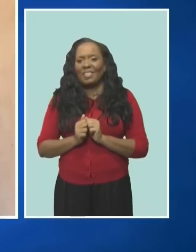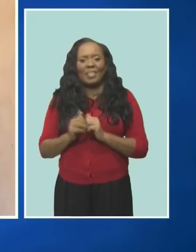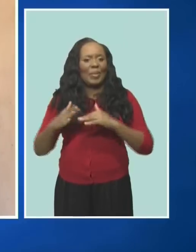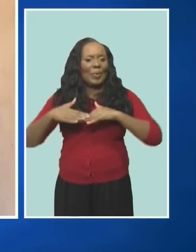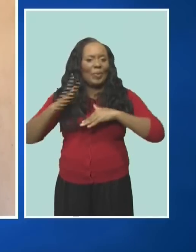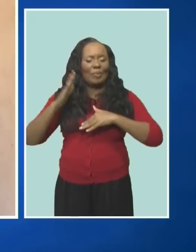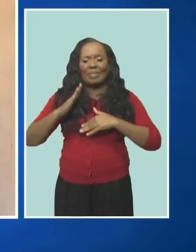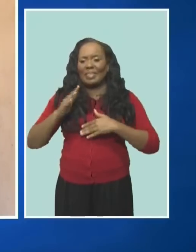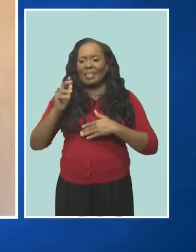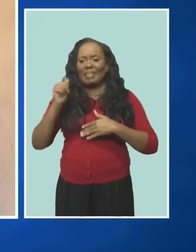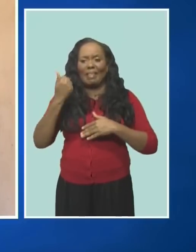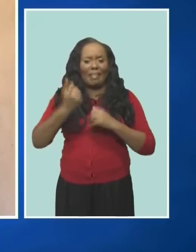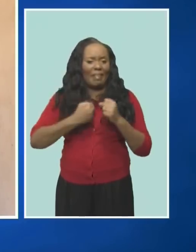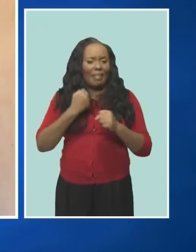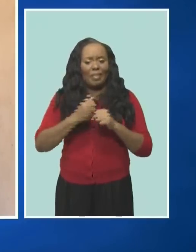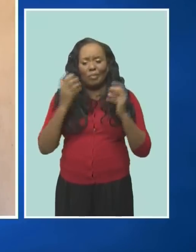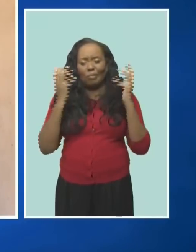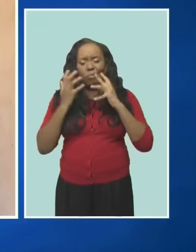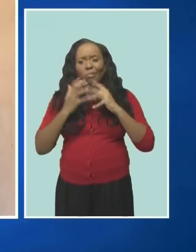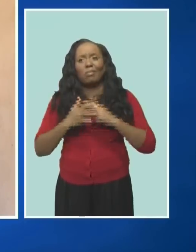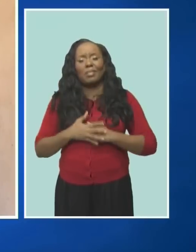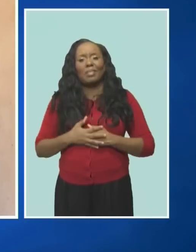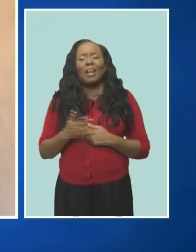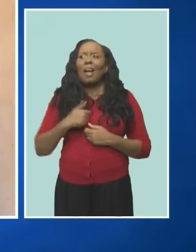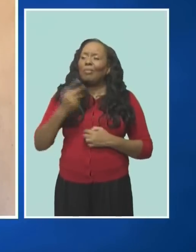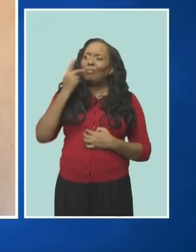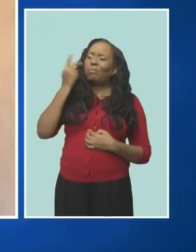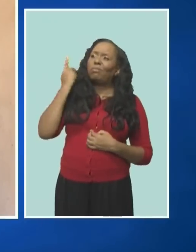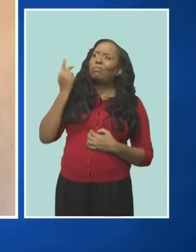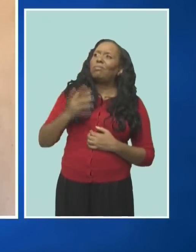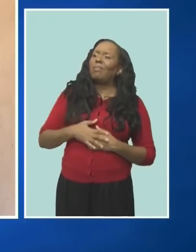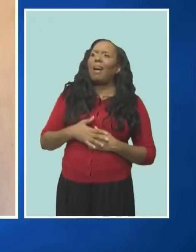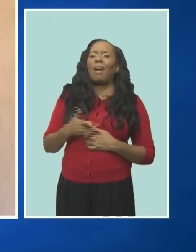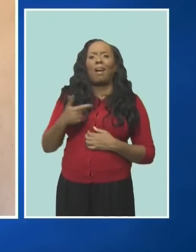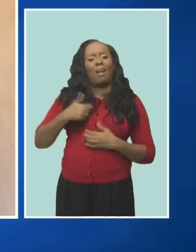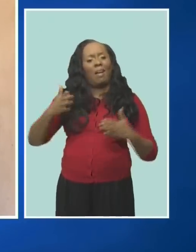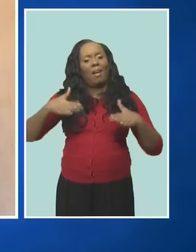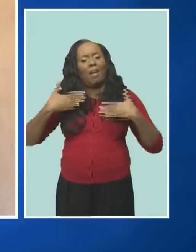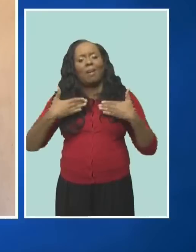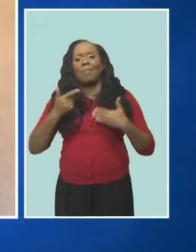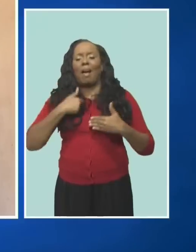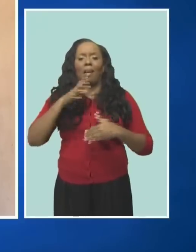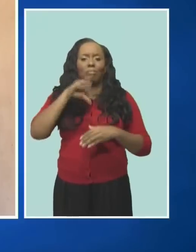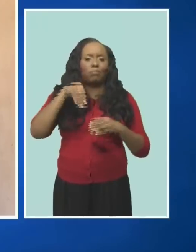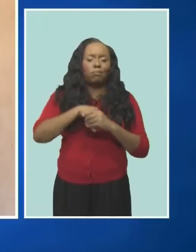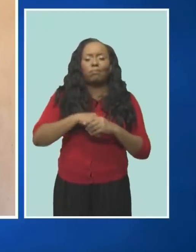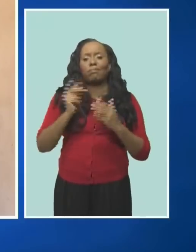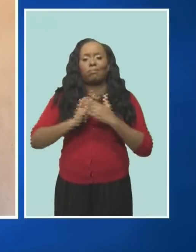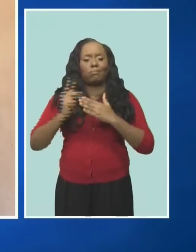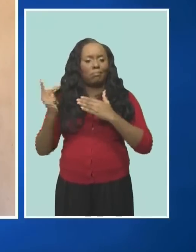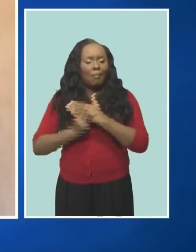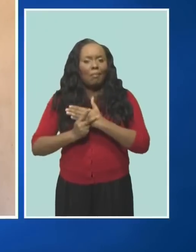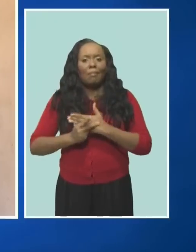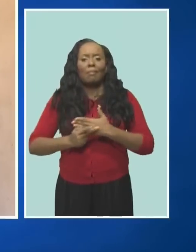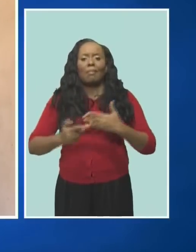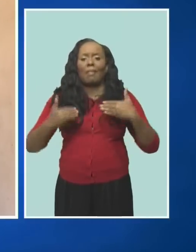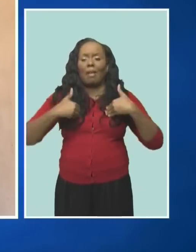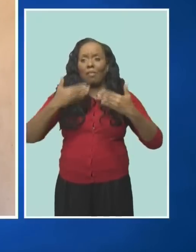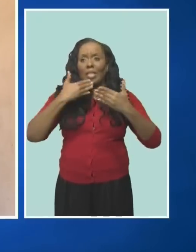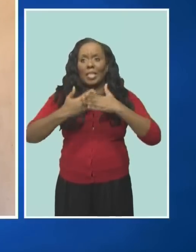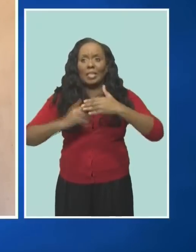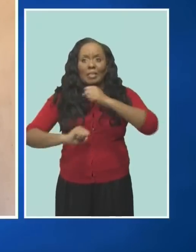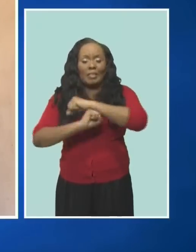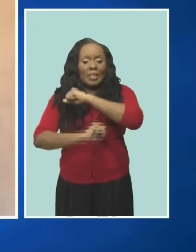So in reflection, I'm glad that I was able to not only do the program and have those